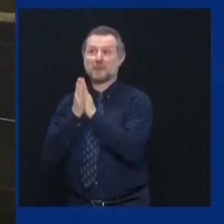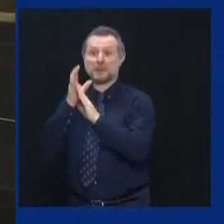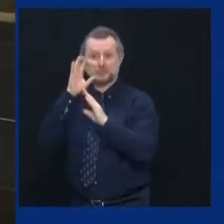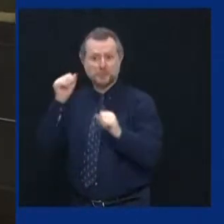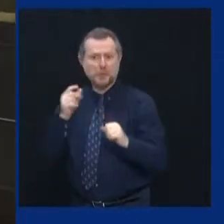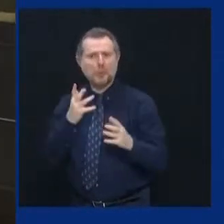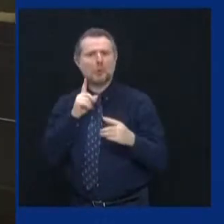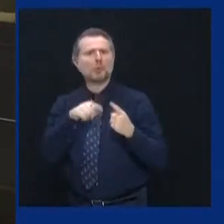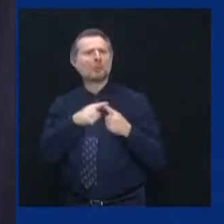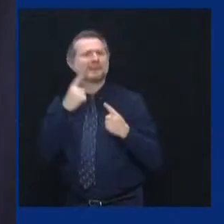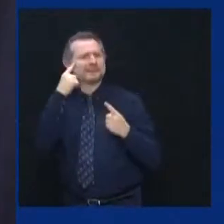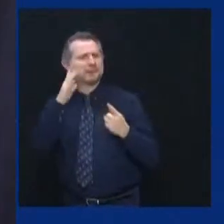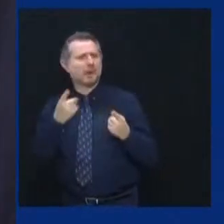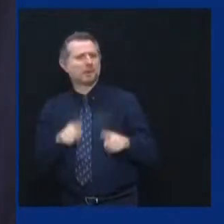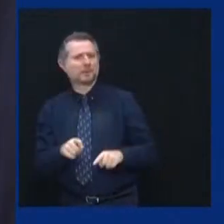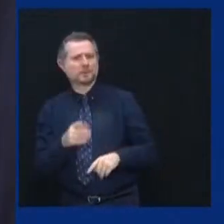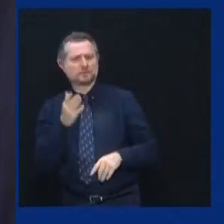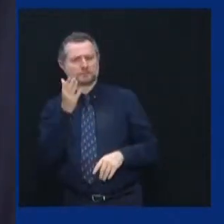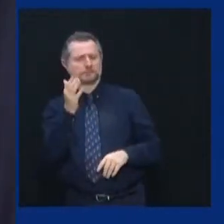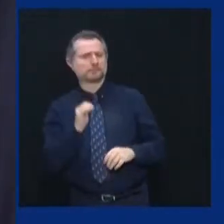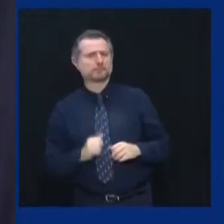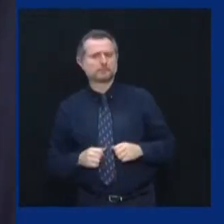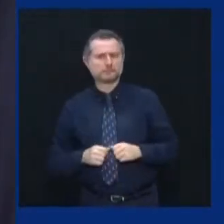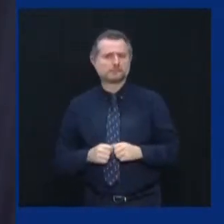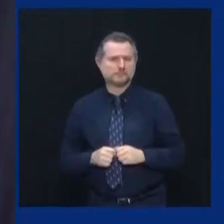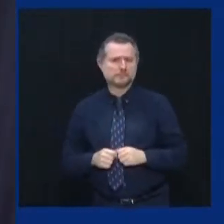well. Okay. The